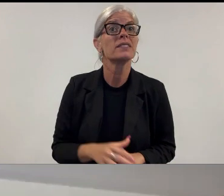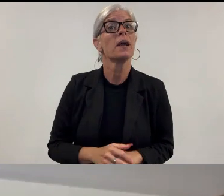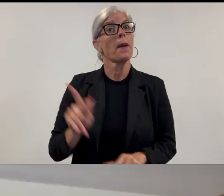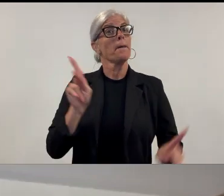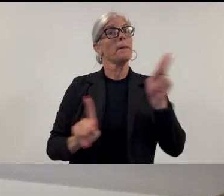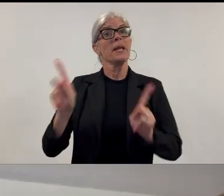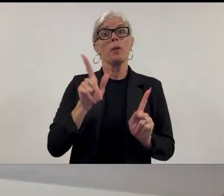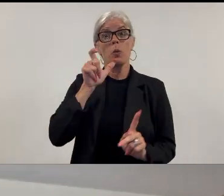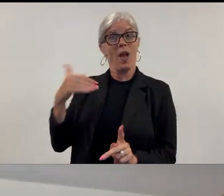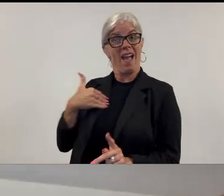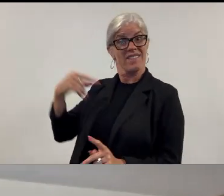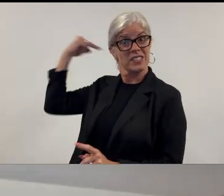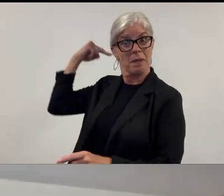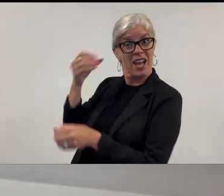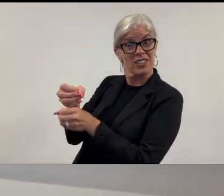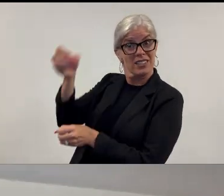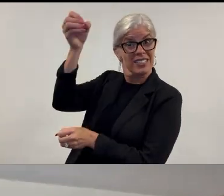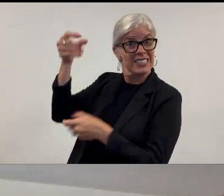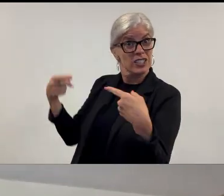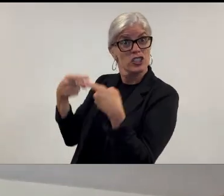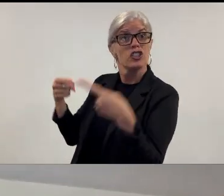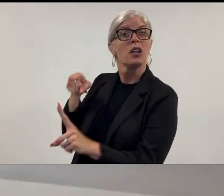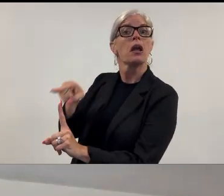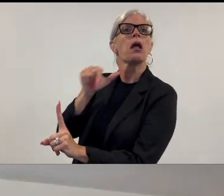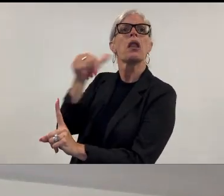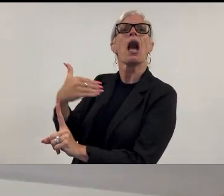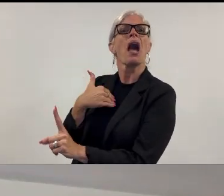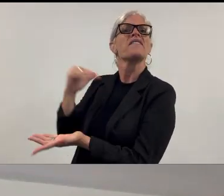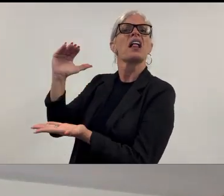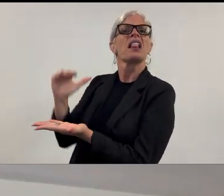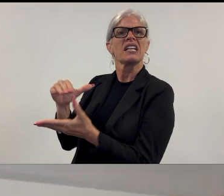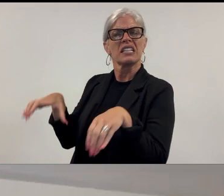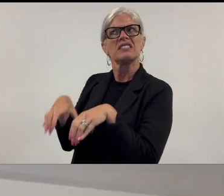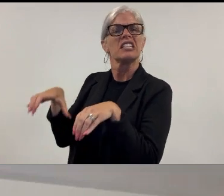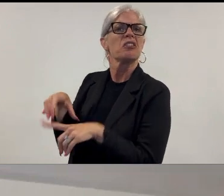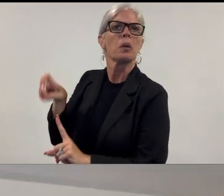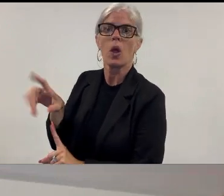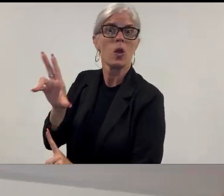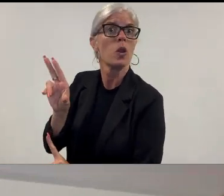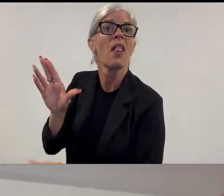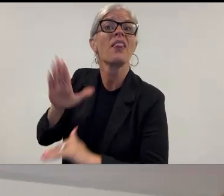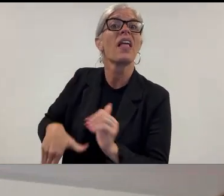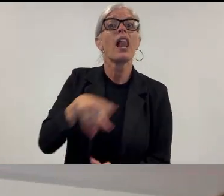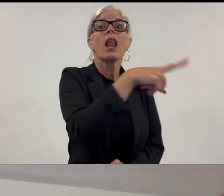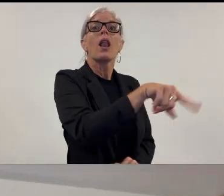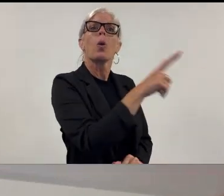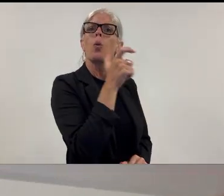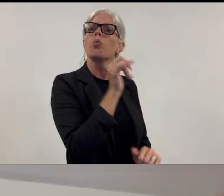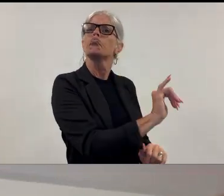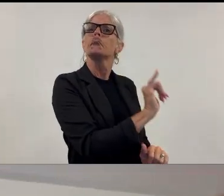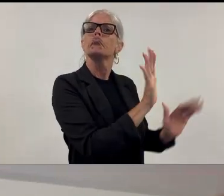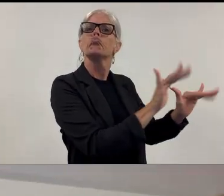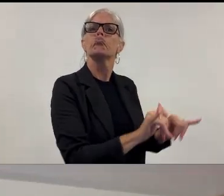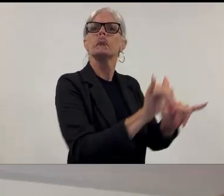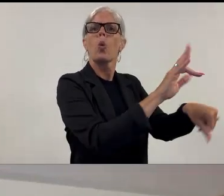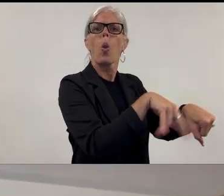like you need to eat well, you need to sleep well, you need to move well. And people with spinal cord injury do not have less